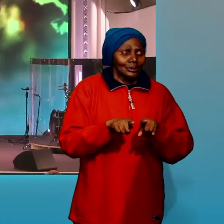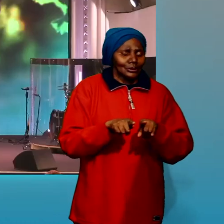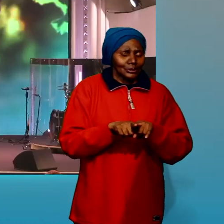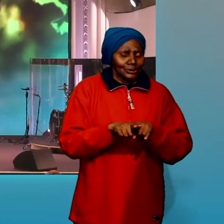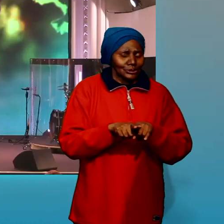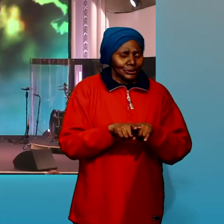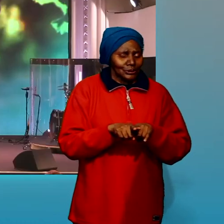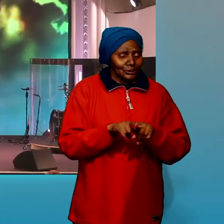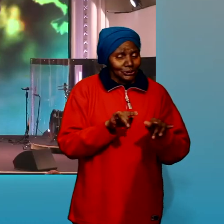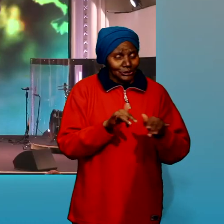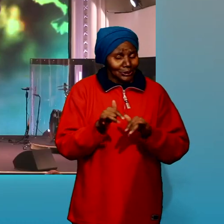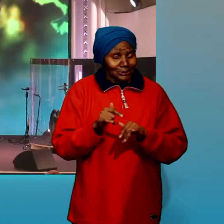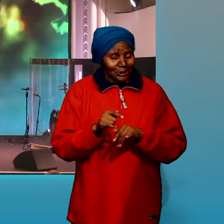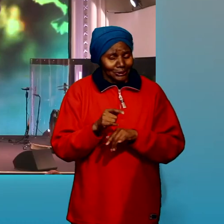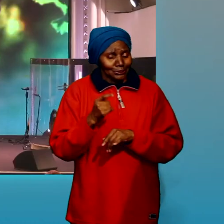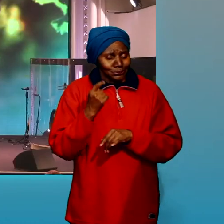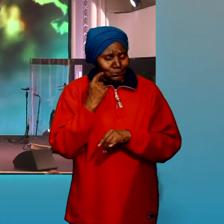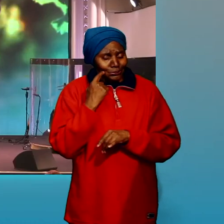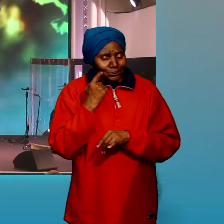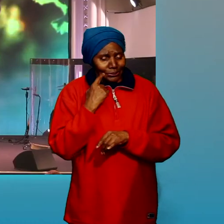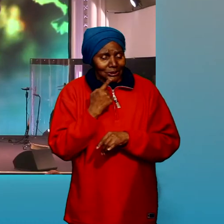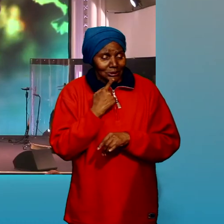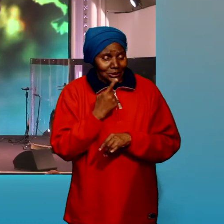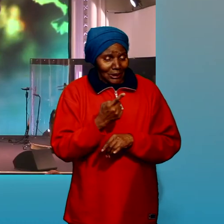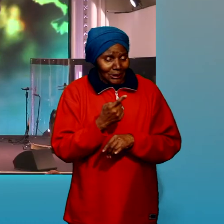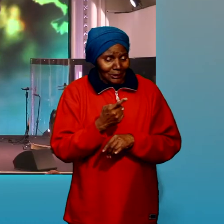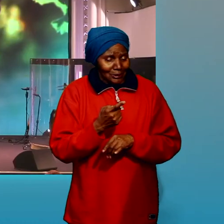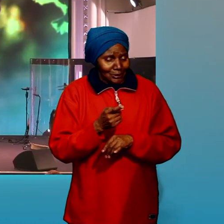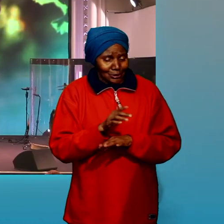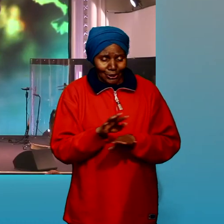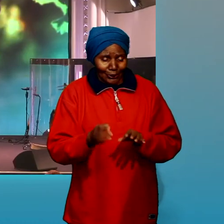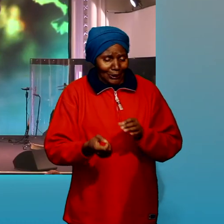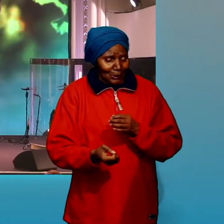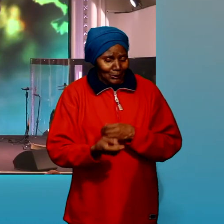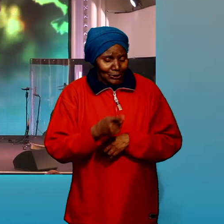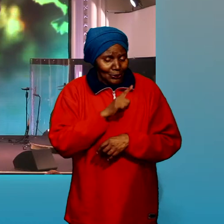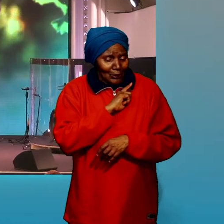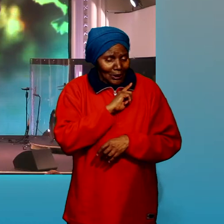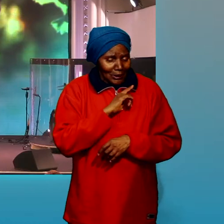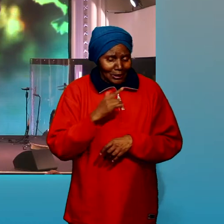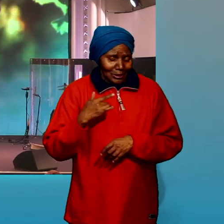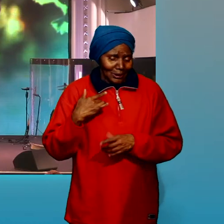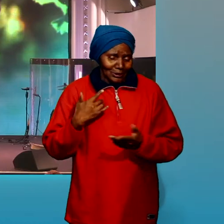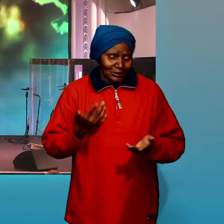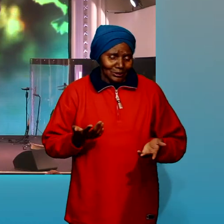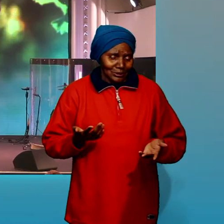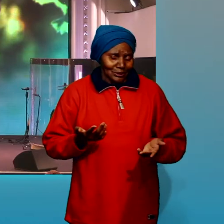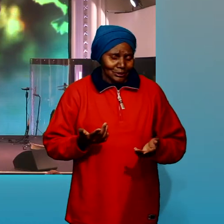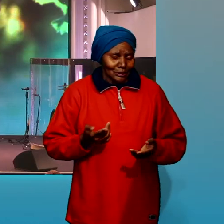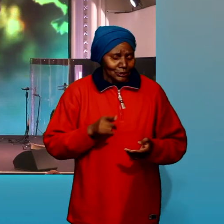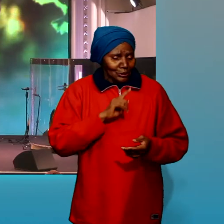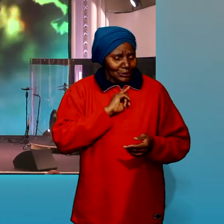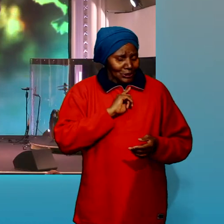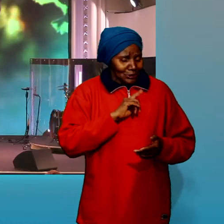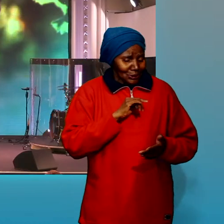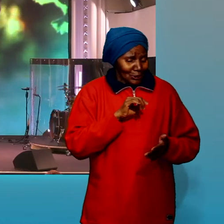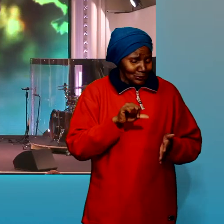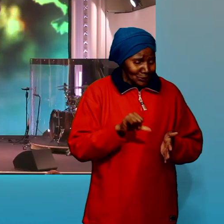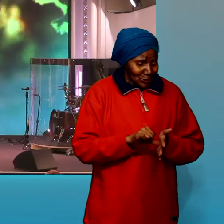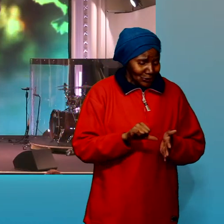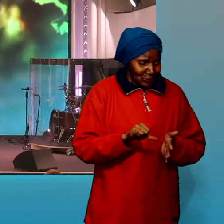easier said than done, because life happens. But just because it's hard doesn't make it